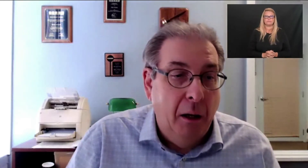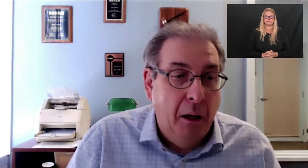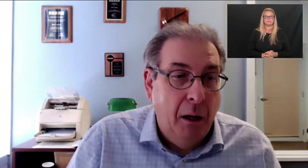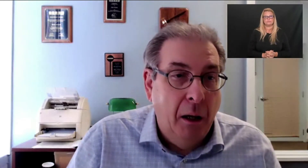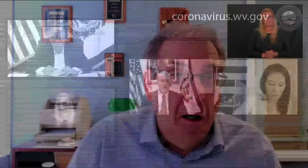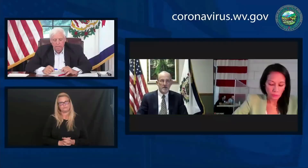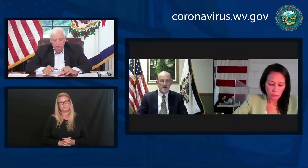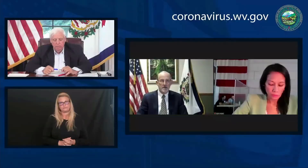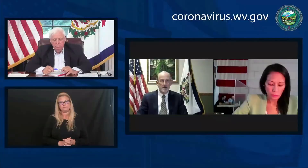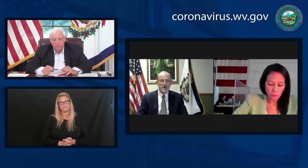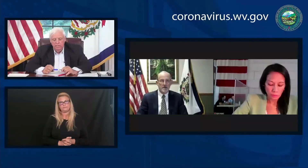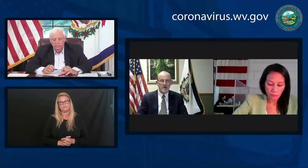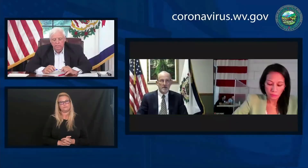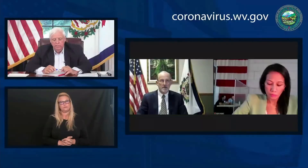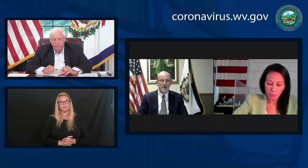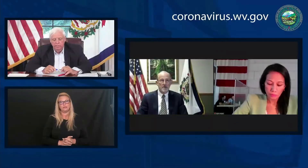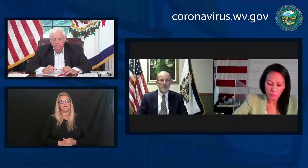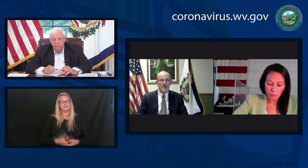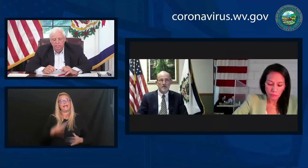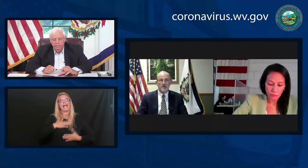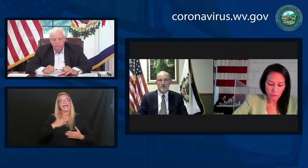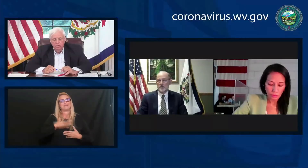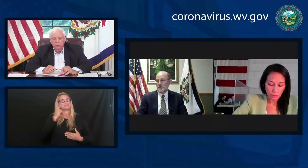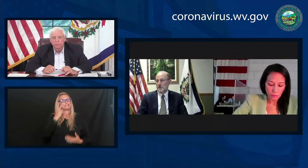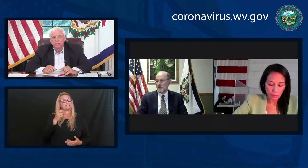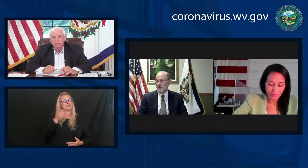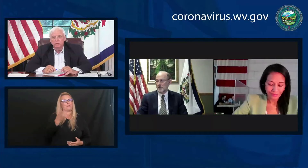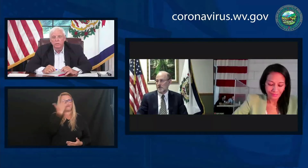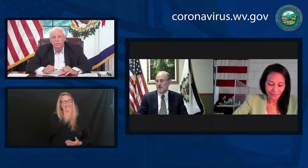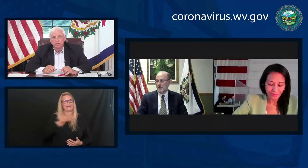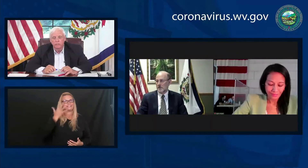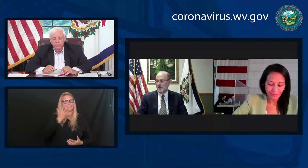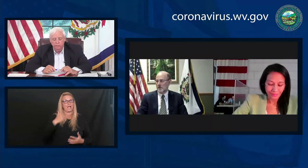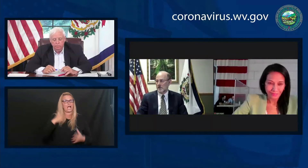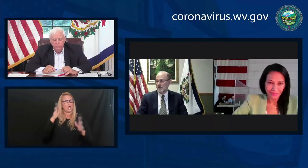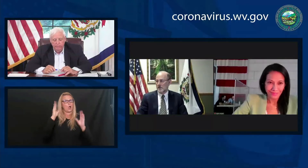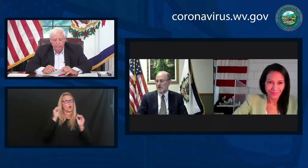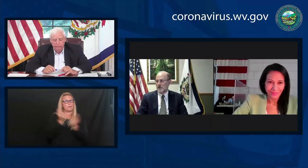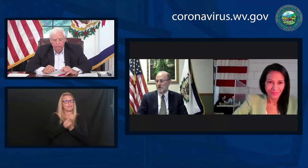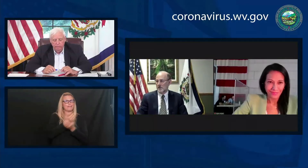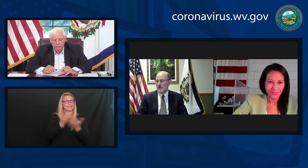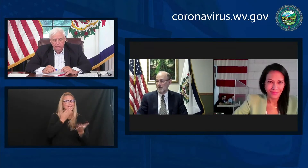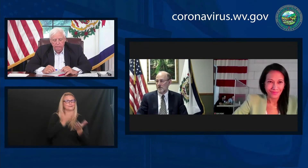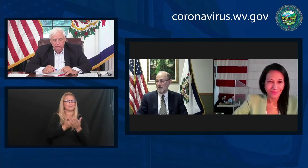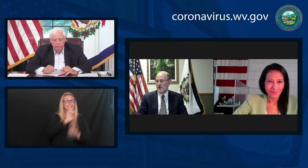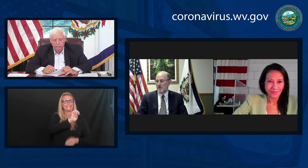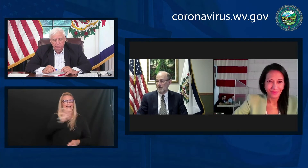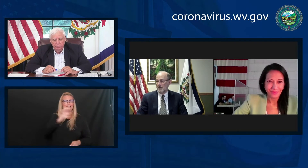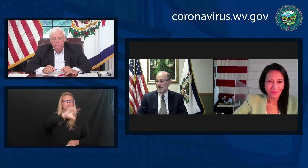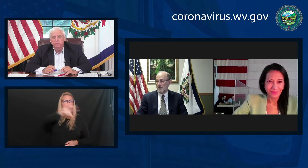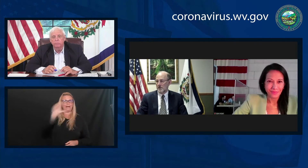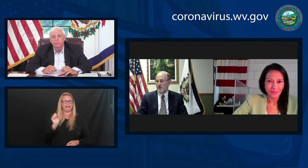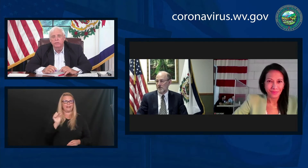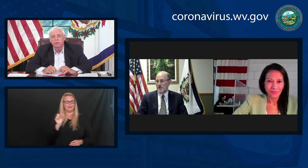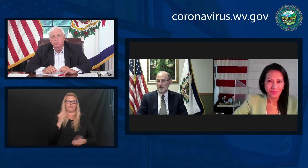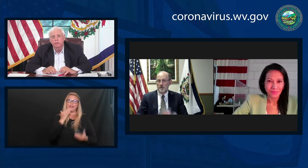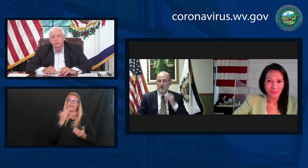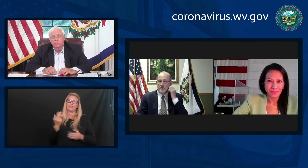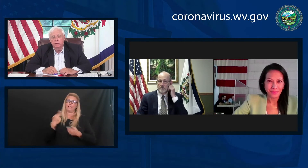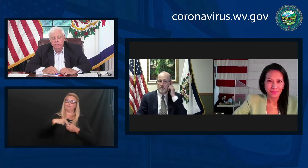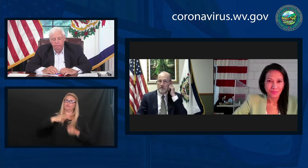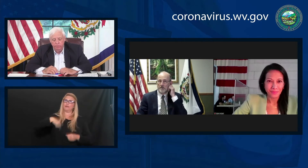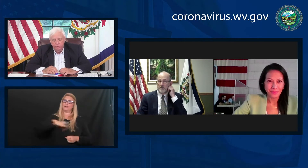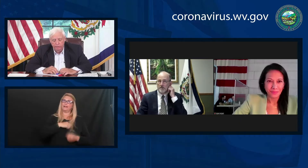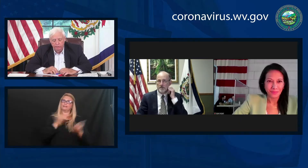Mark, I'm always glad to see you and everything. I hope things are well in the Eastern Panhandle. And again, thanks for being on here